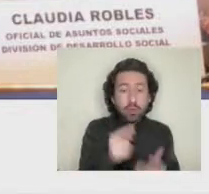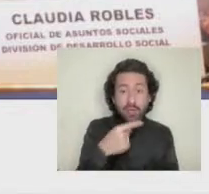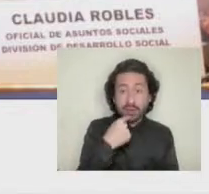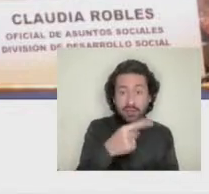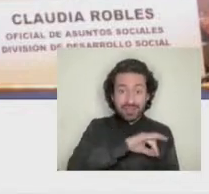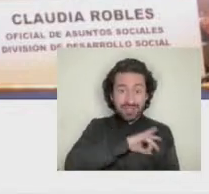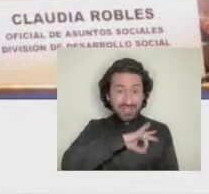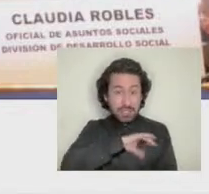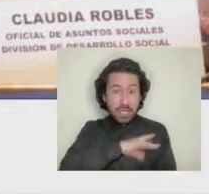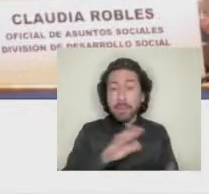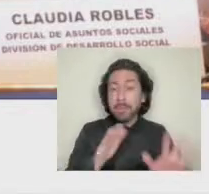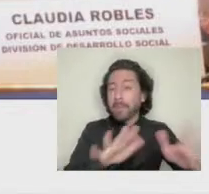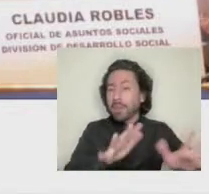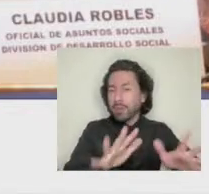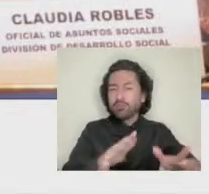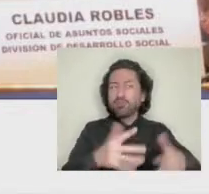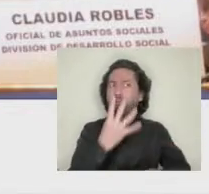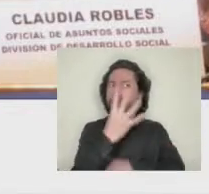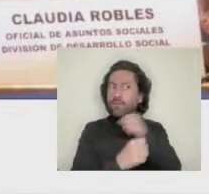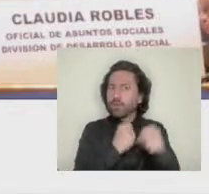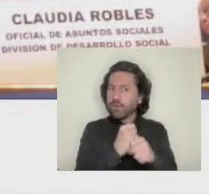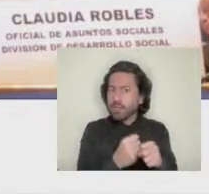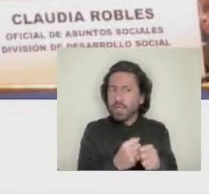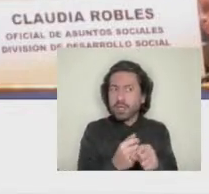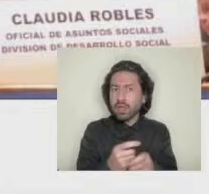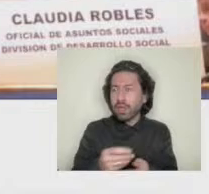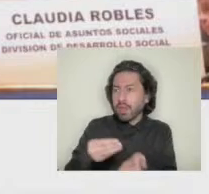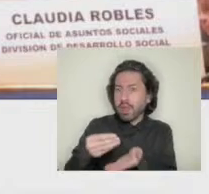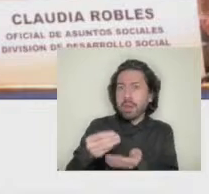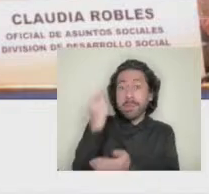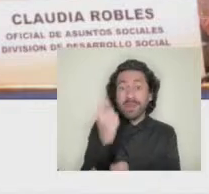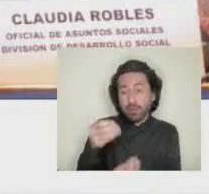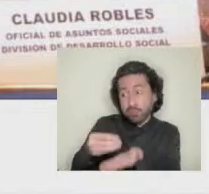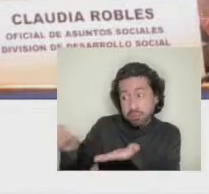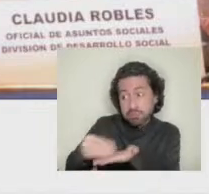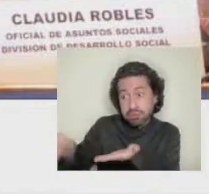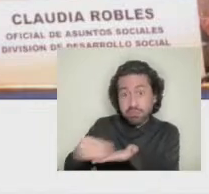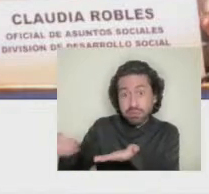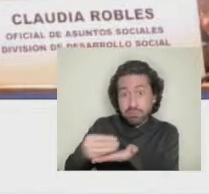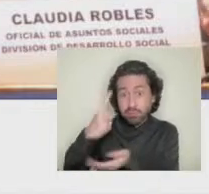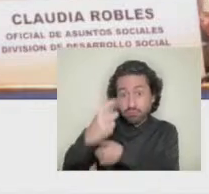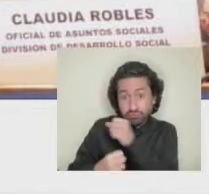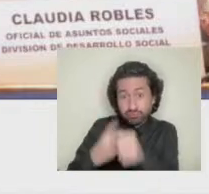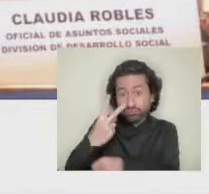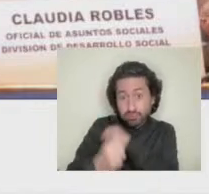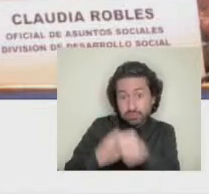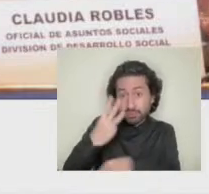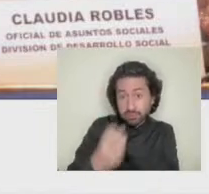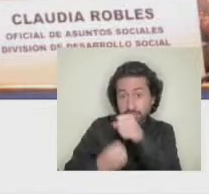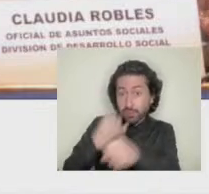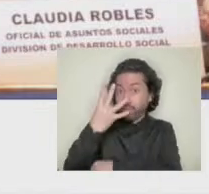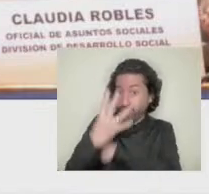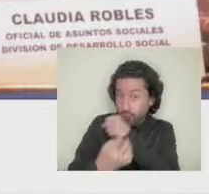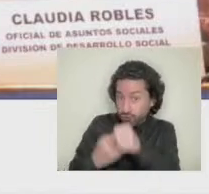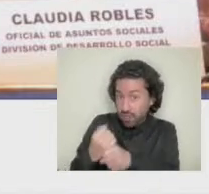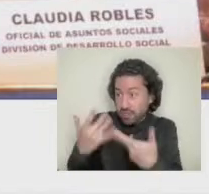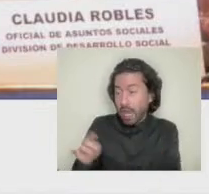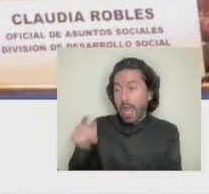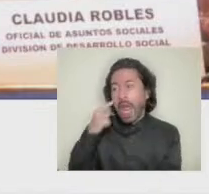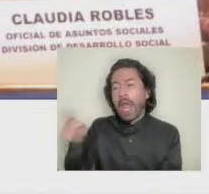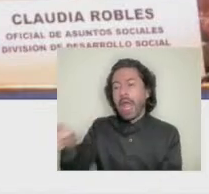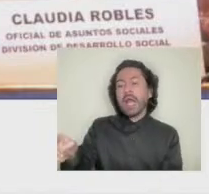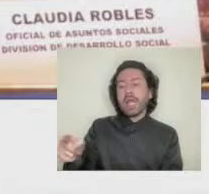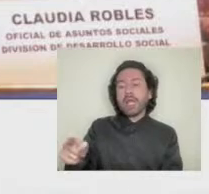how in Chile the estimates after 4 years having received the Solidarian basic pension, the